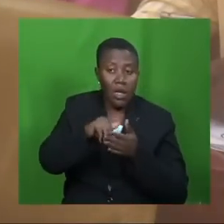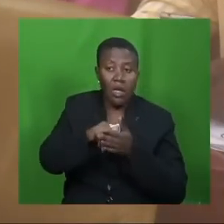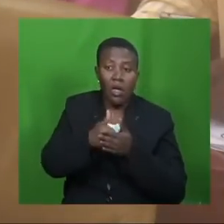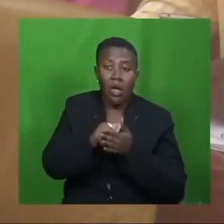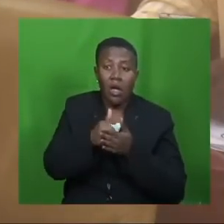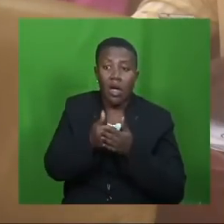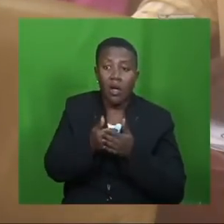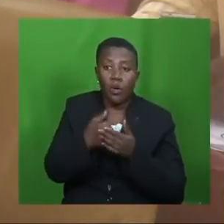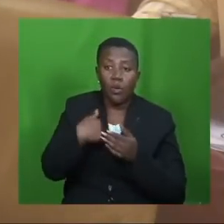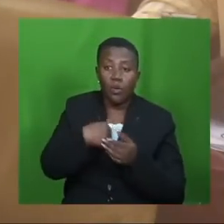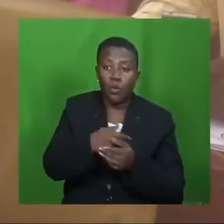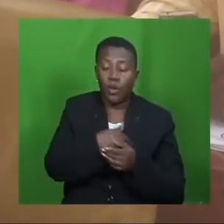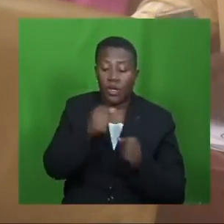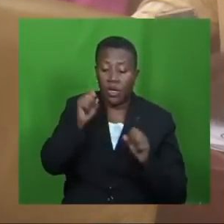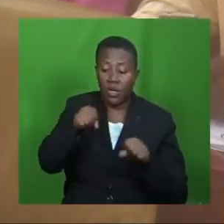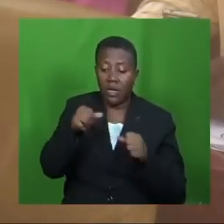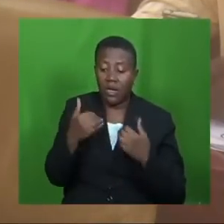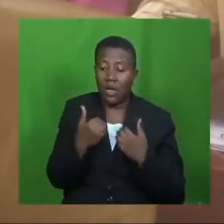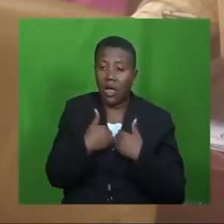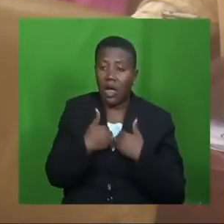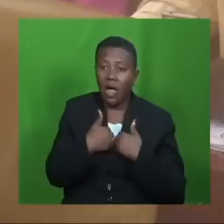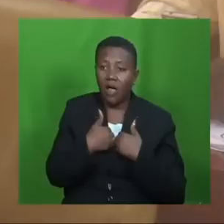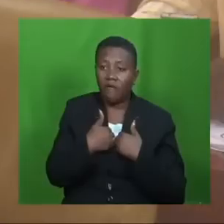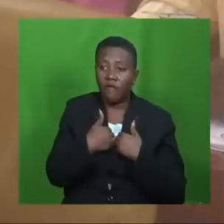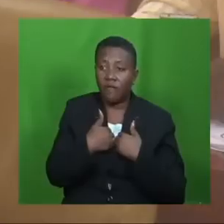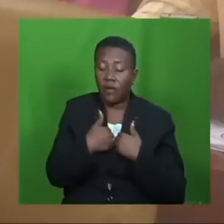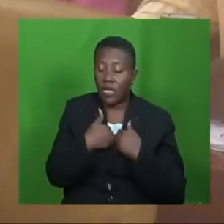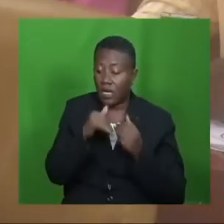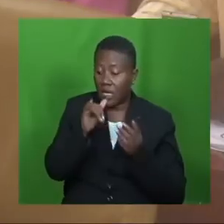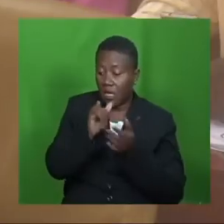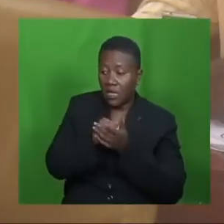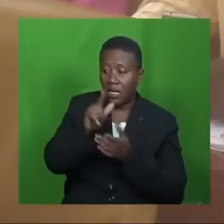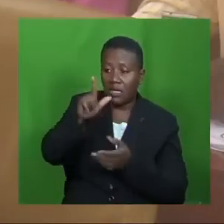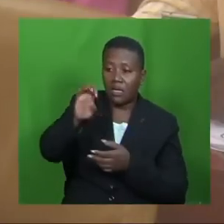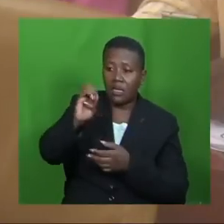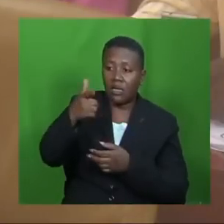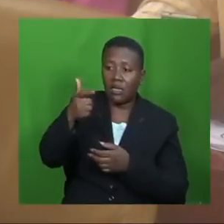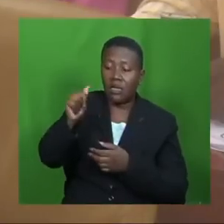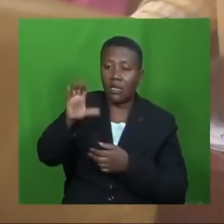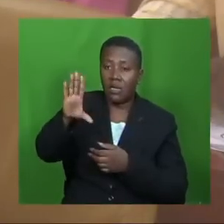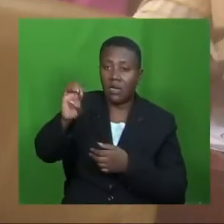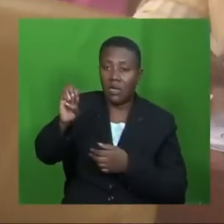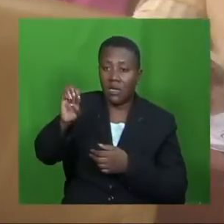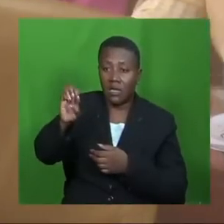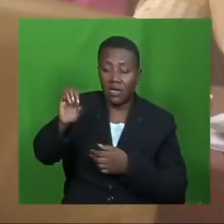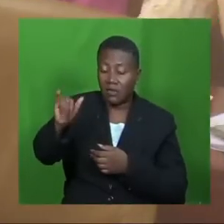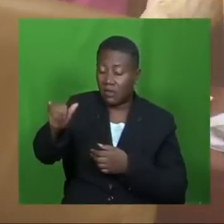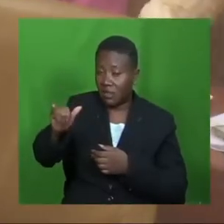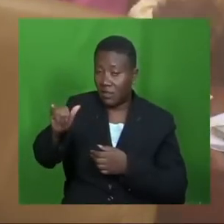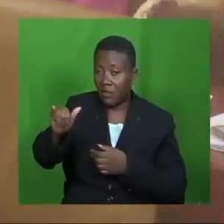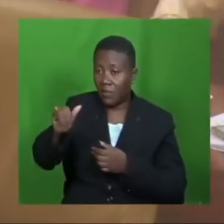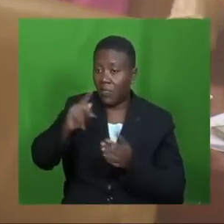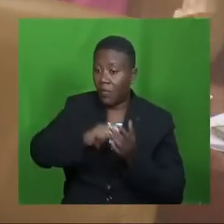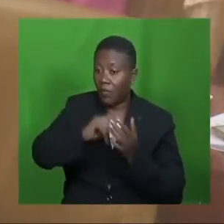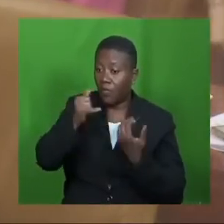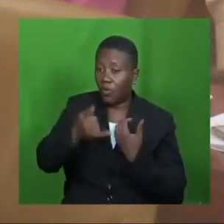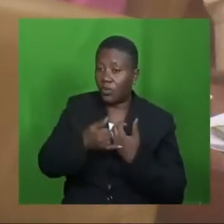built when we host the African Games. That is a major continental